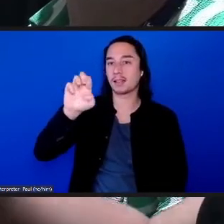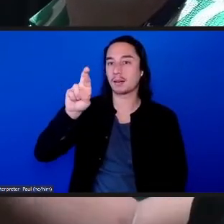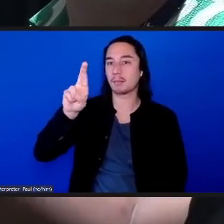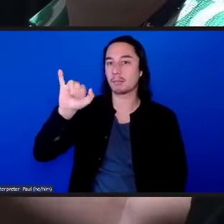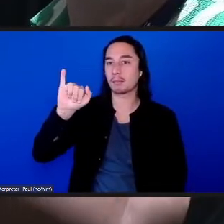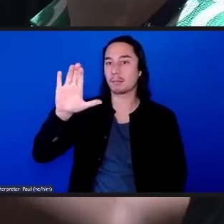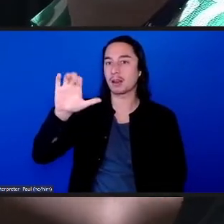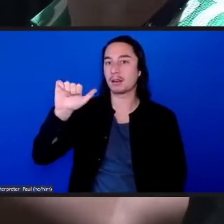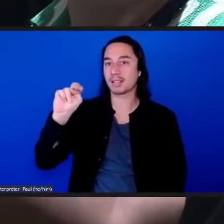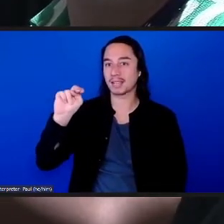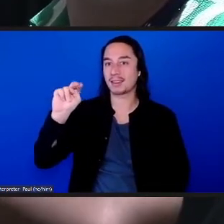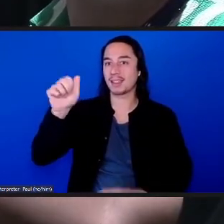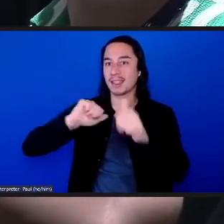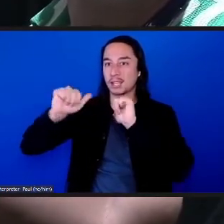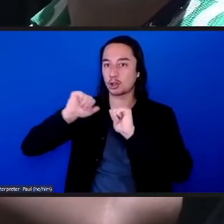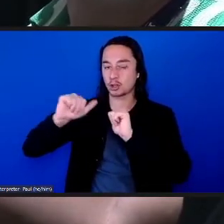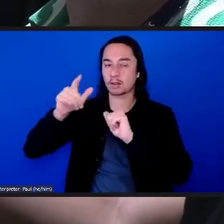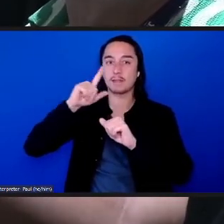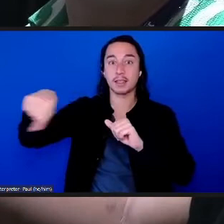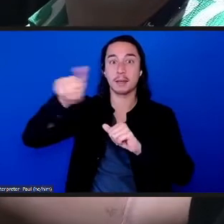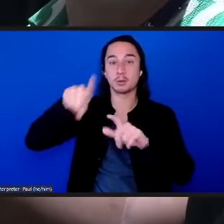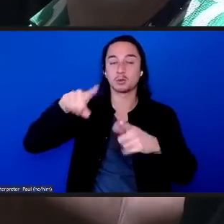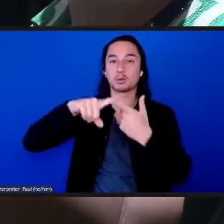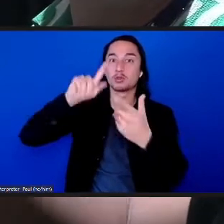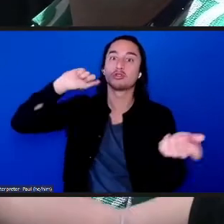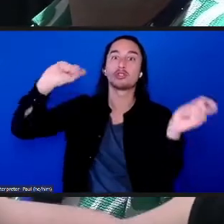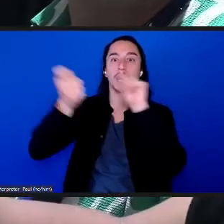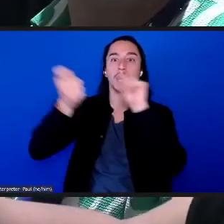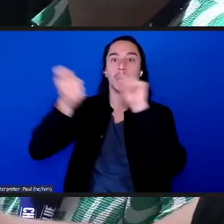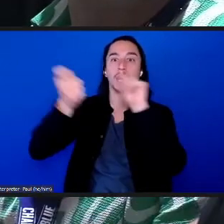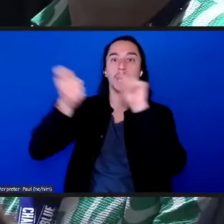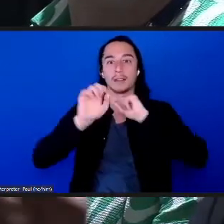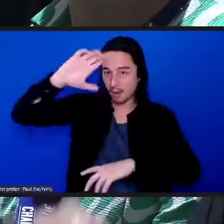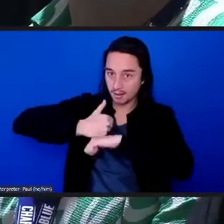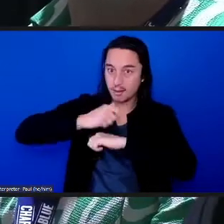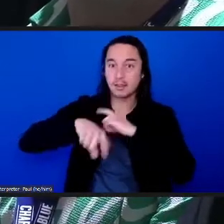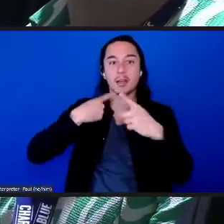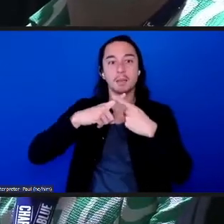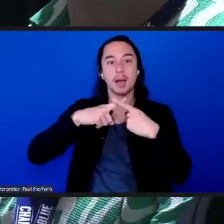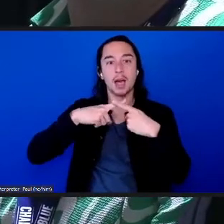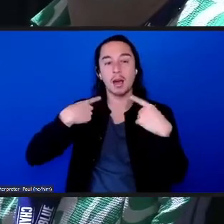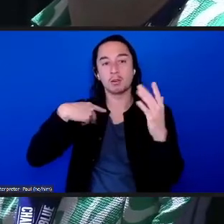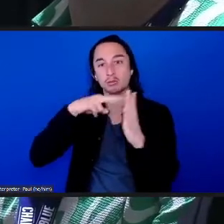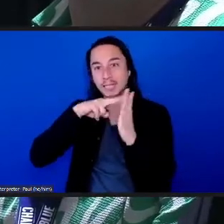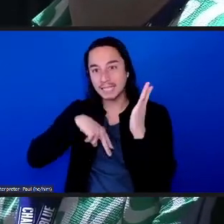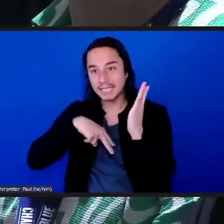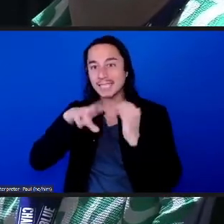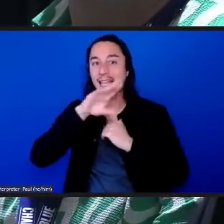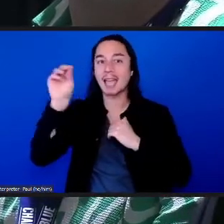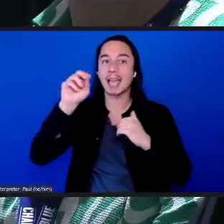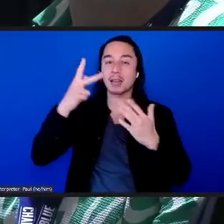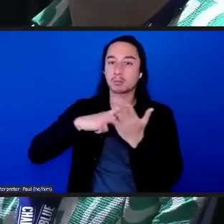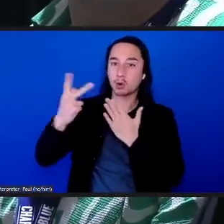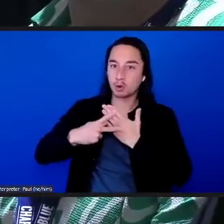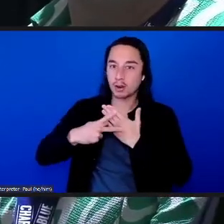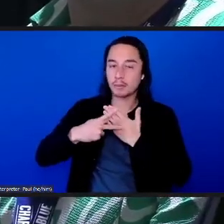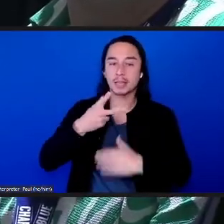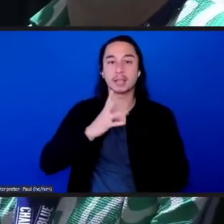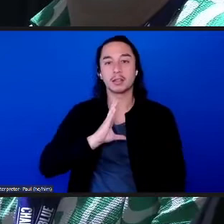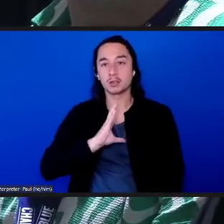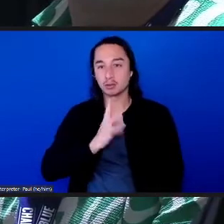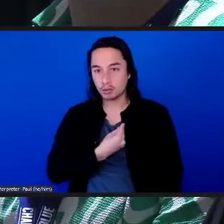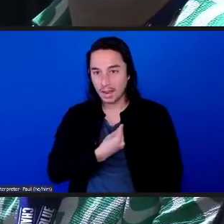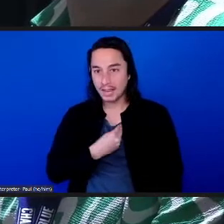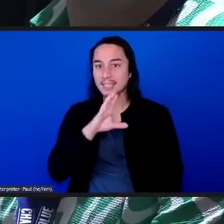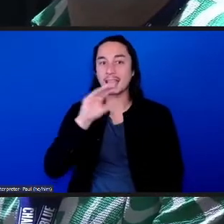to change its mindset around reading and programming trans and gender